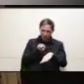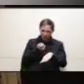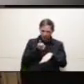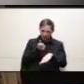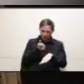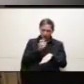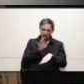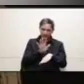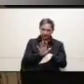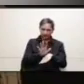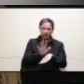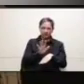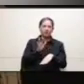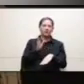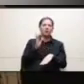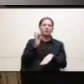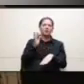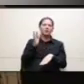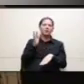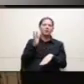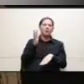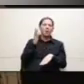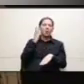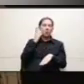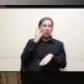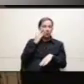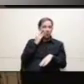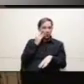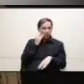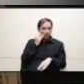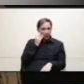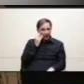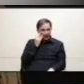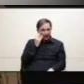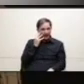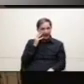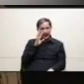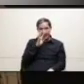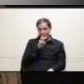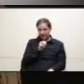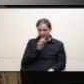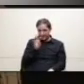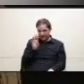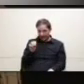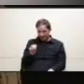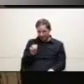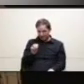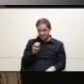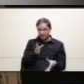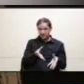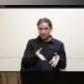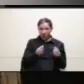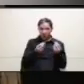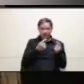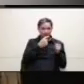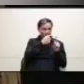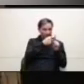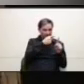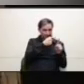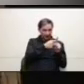From the time the municipal manager got the favorable